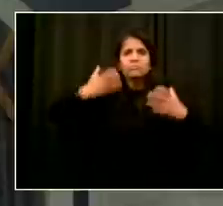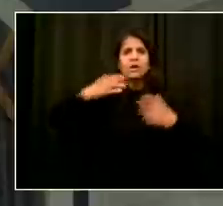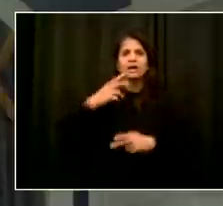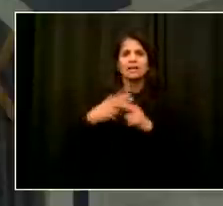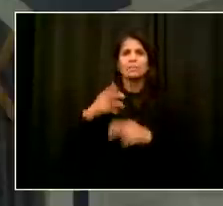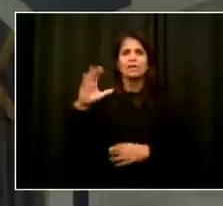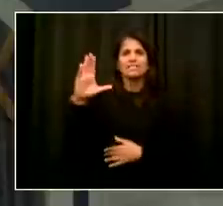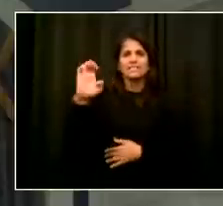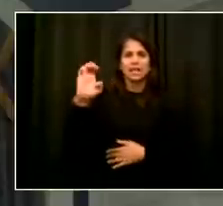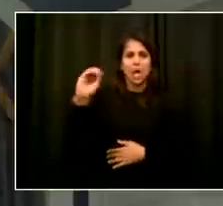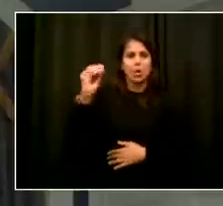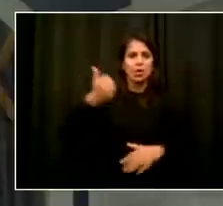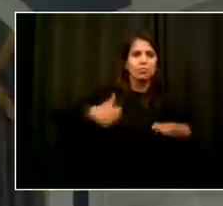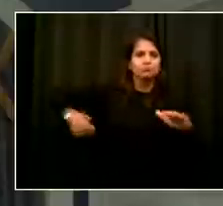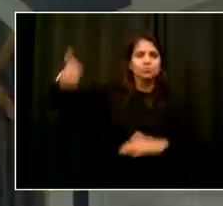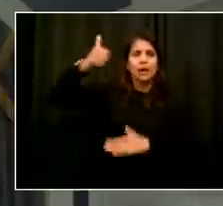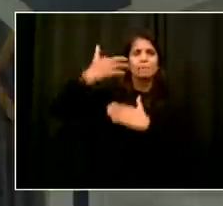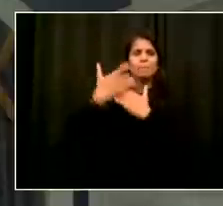Hillier.